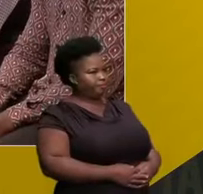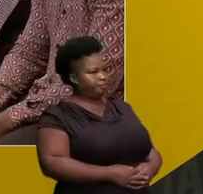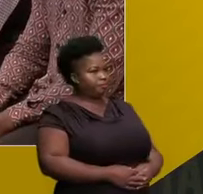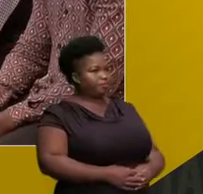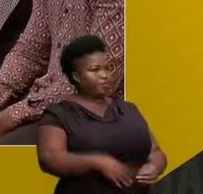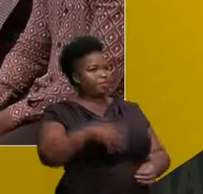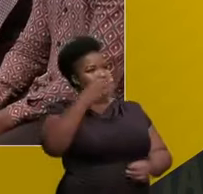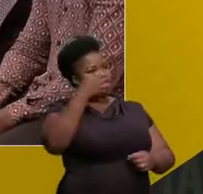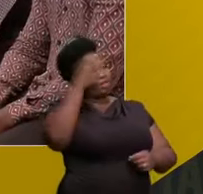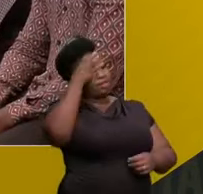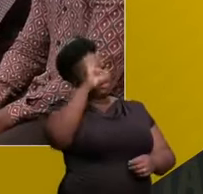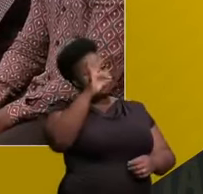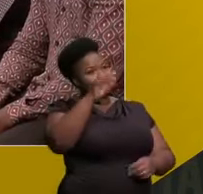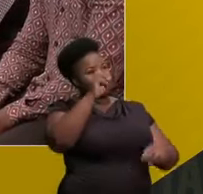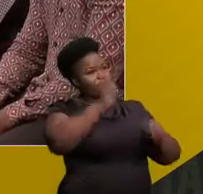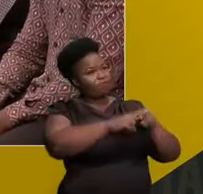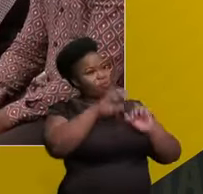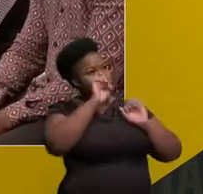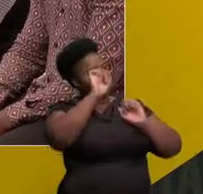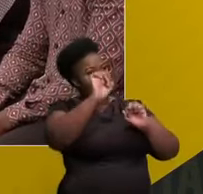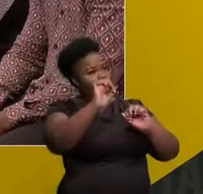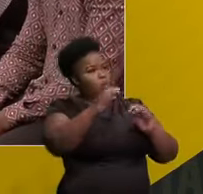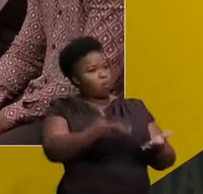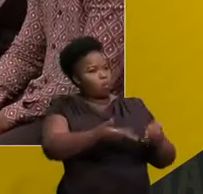of government or something in Pagatietu?